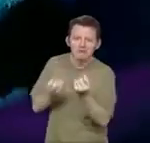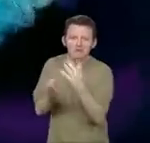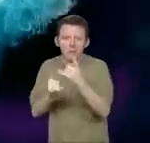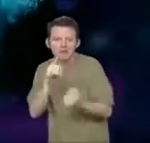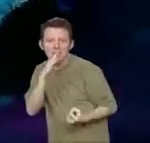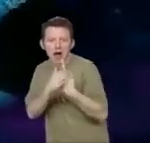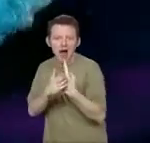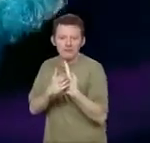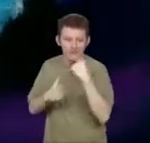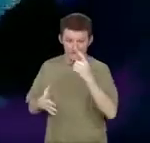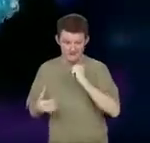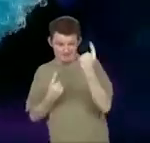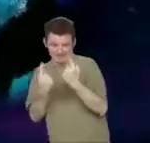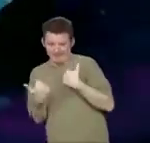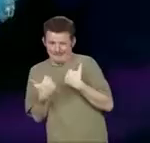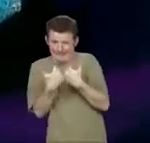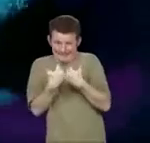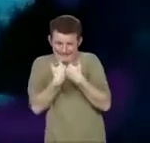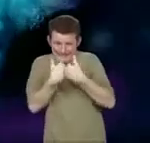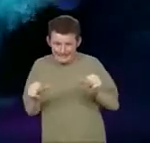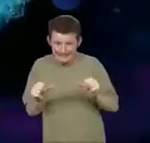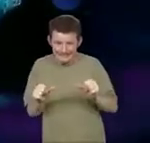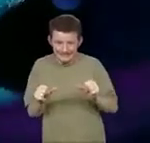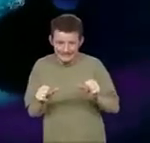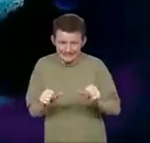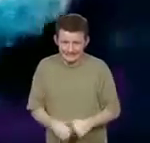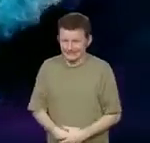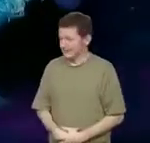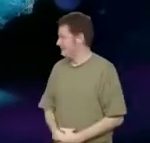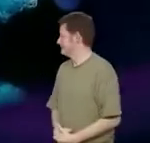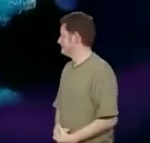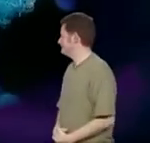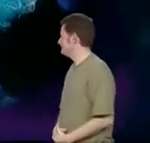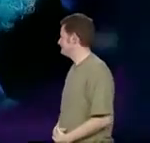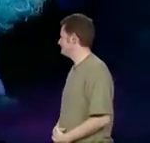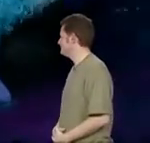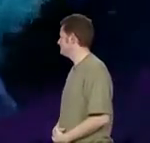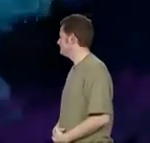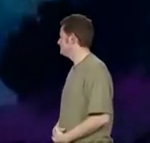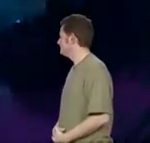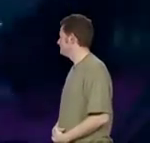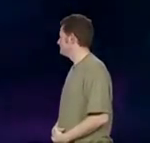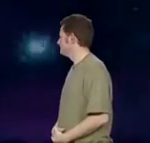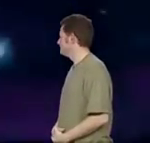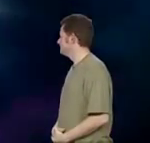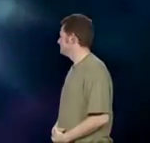Earth to find out all about you for my great Hoobopedia. Here they come!